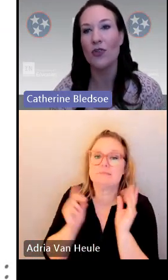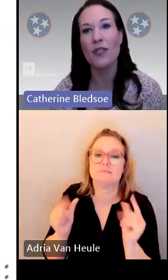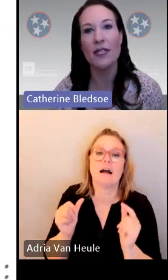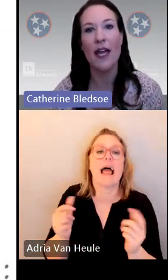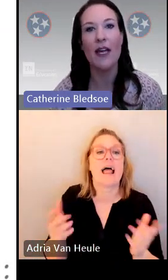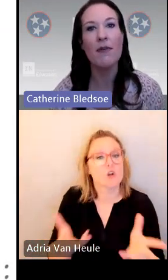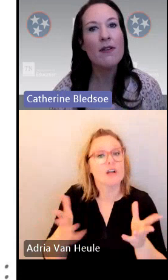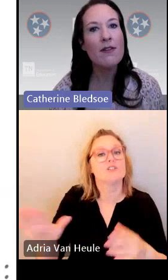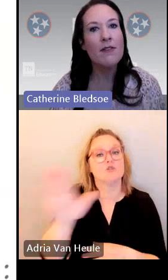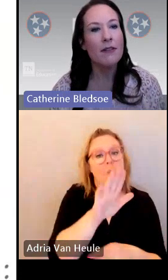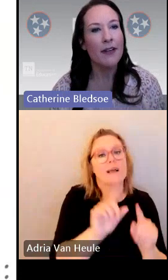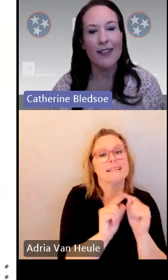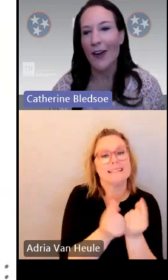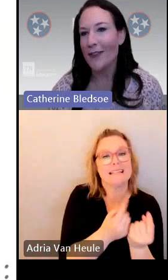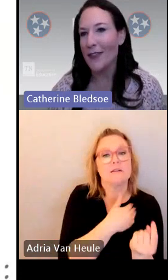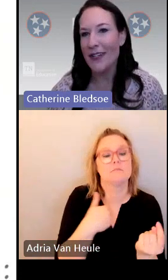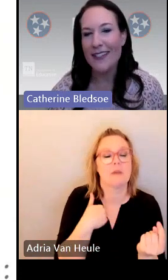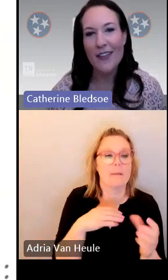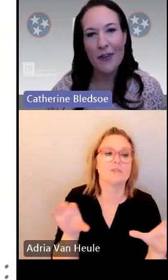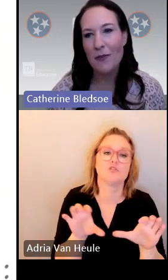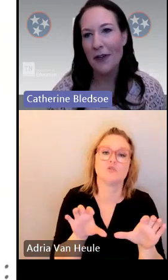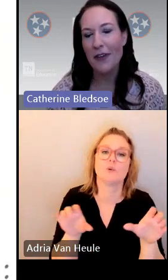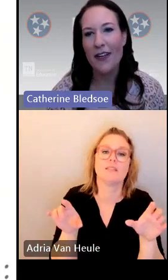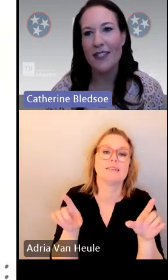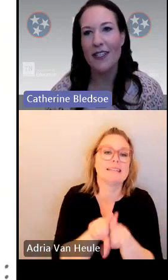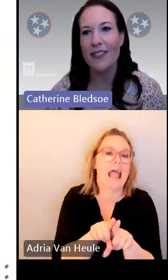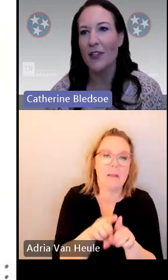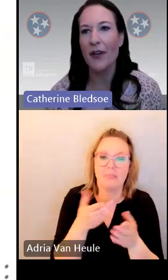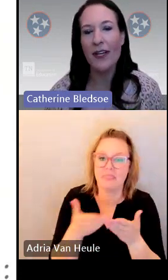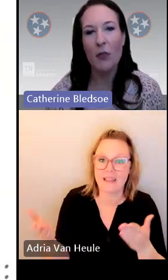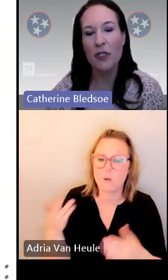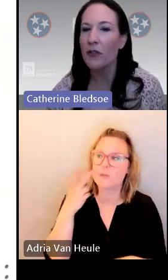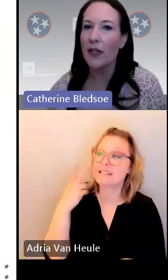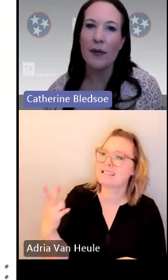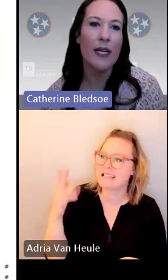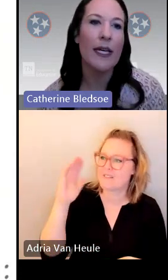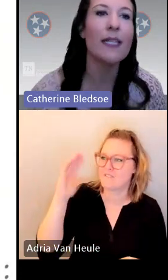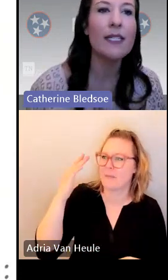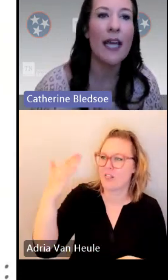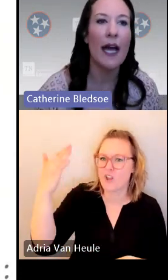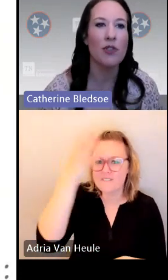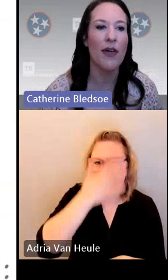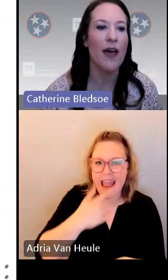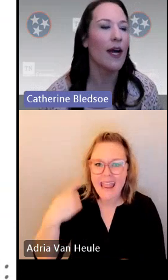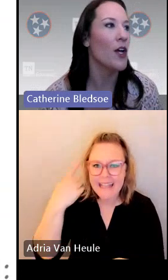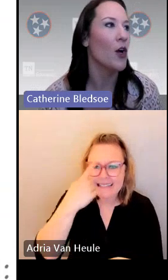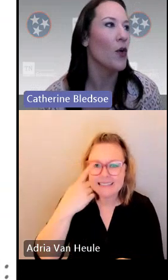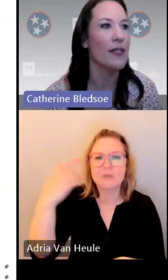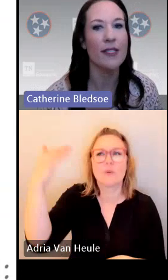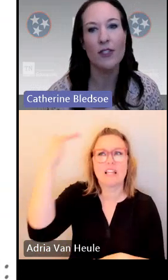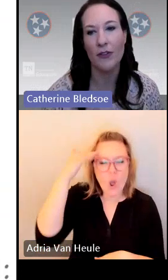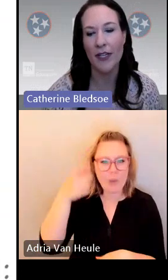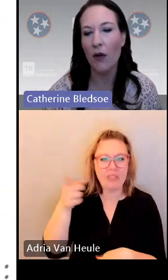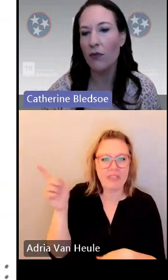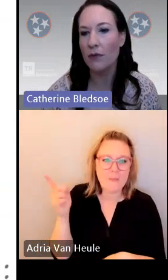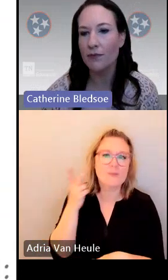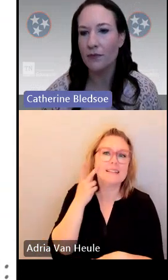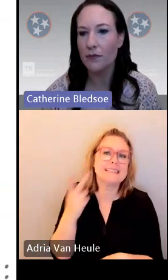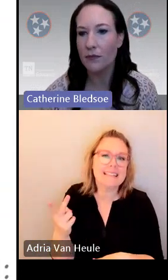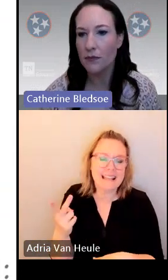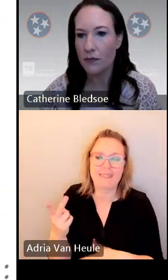members to do the same. Because often we see those familiar faces. And so any opportunity we can get to capture that, I know, is